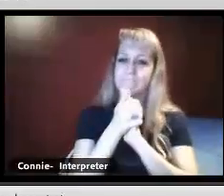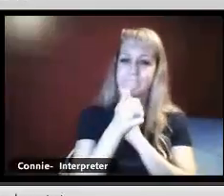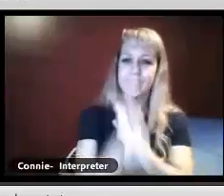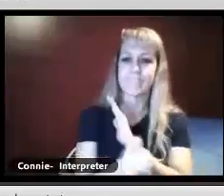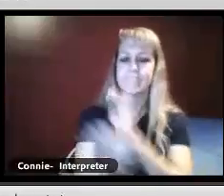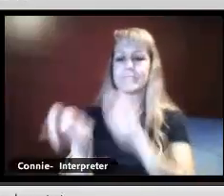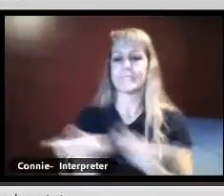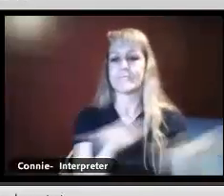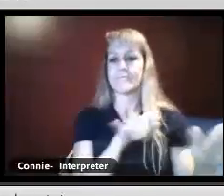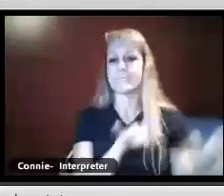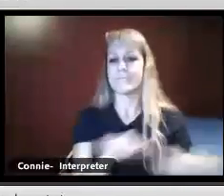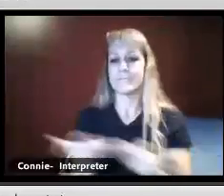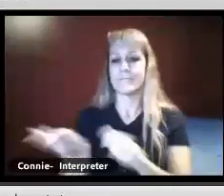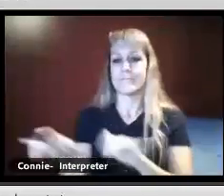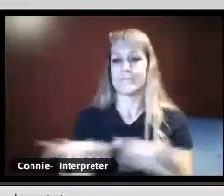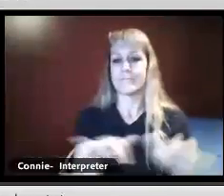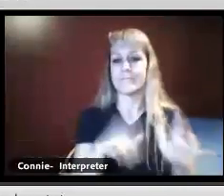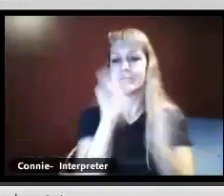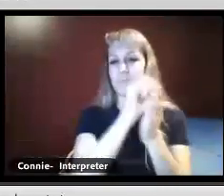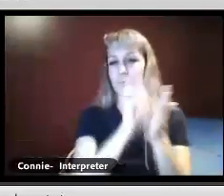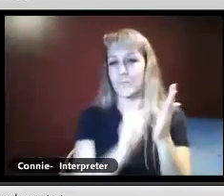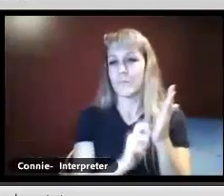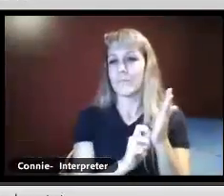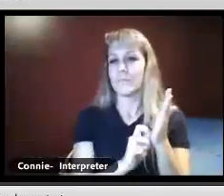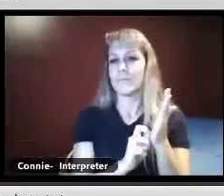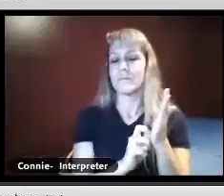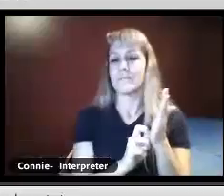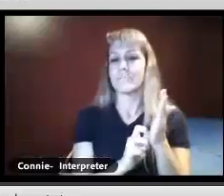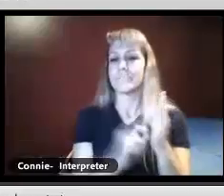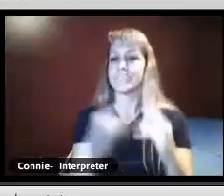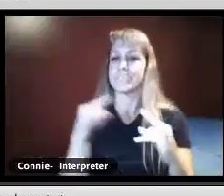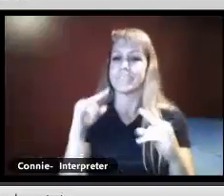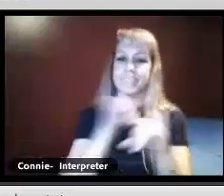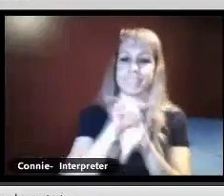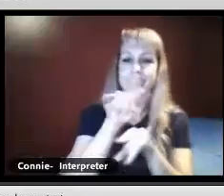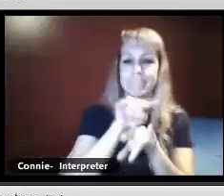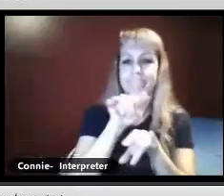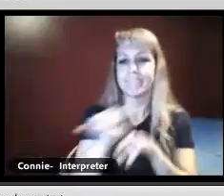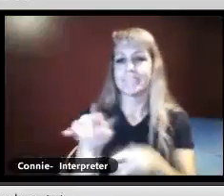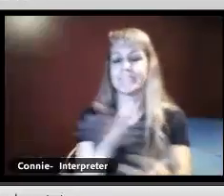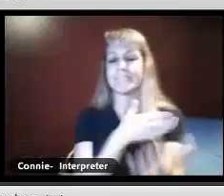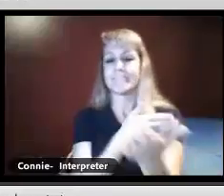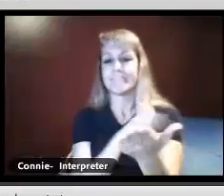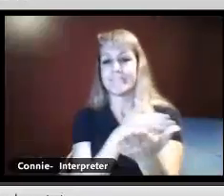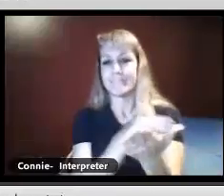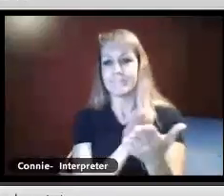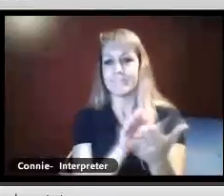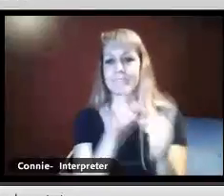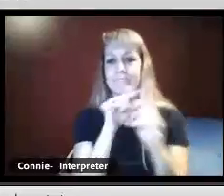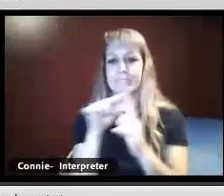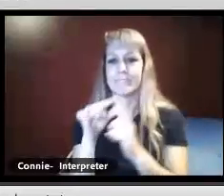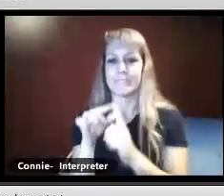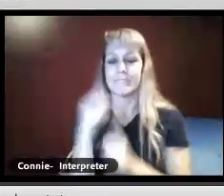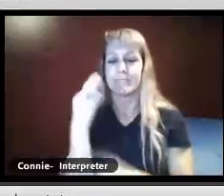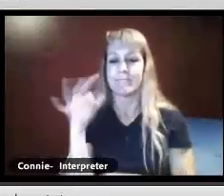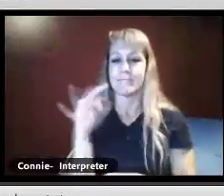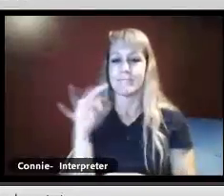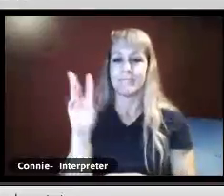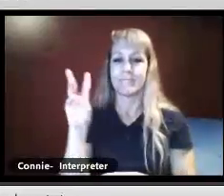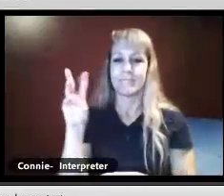and writer of satiric song lyrics. At that time, during the 1960s, a lot of them had to do